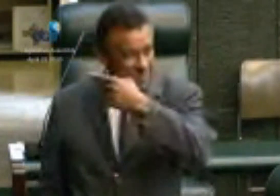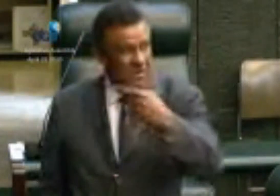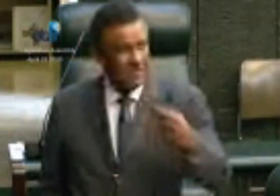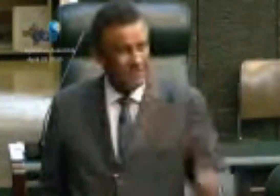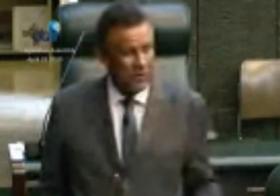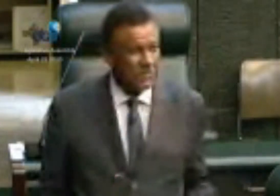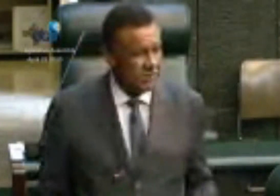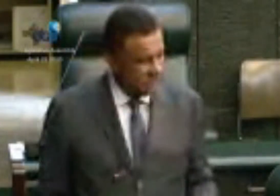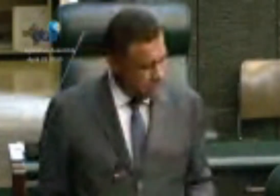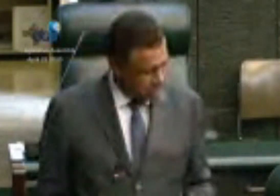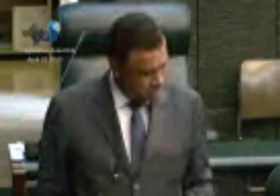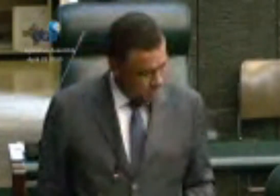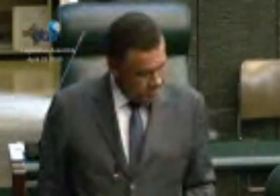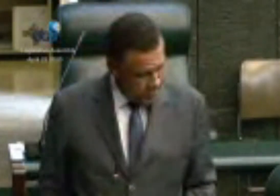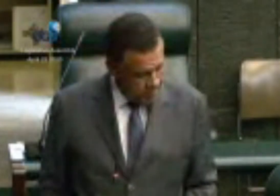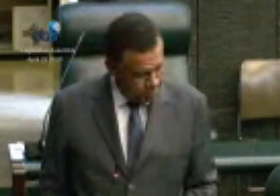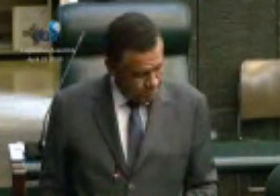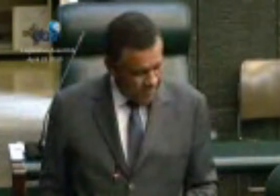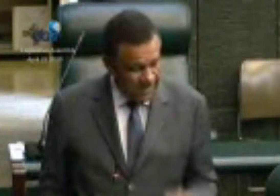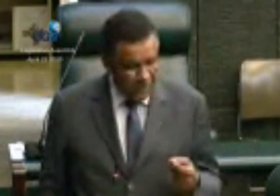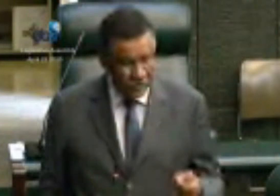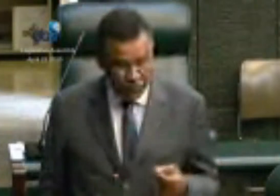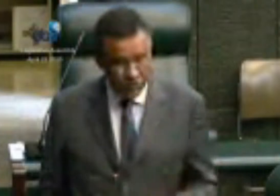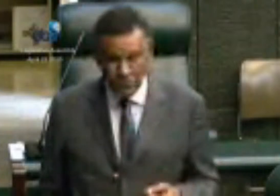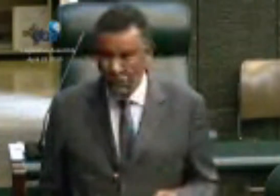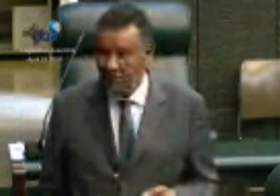I can assure you that is so.